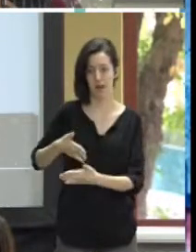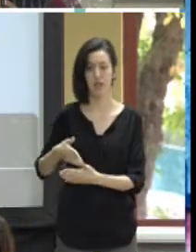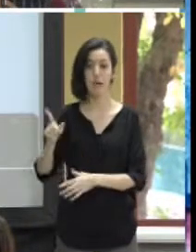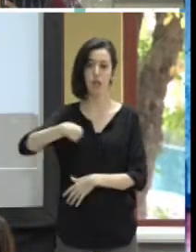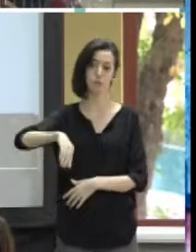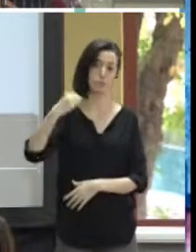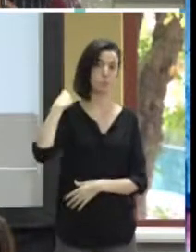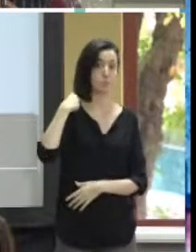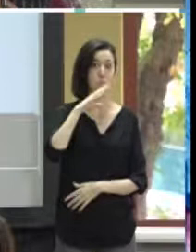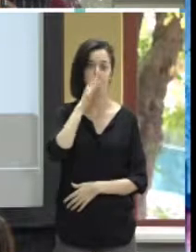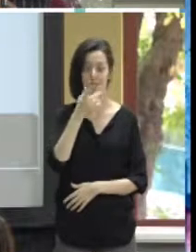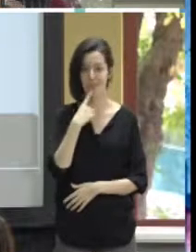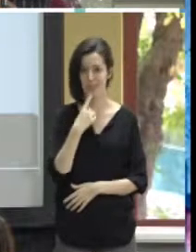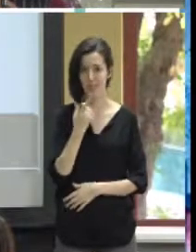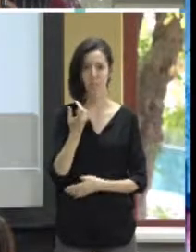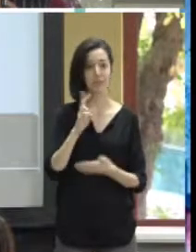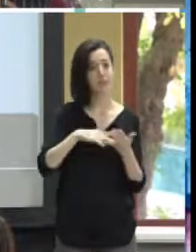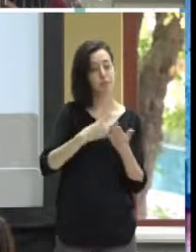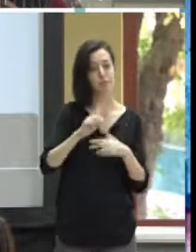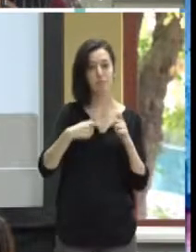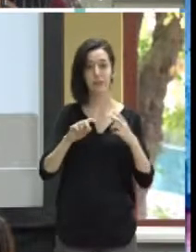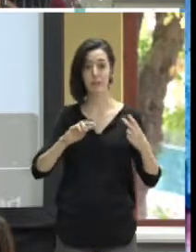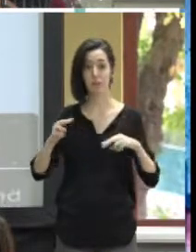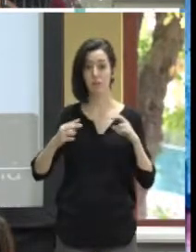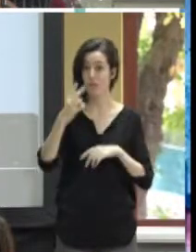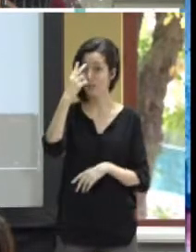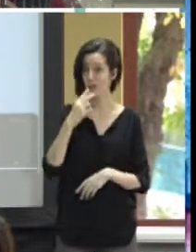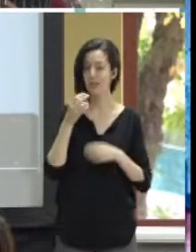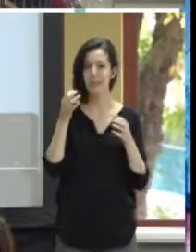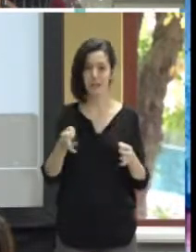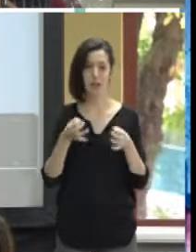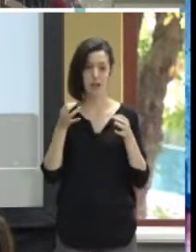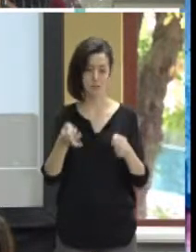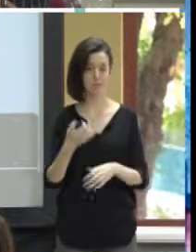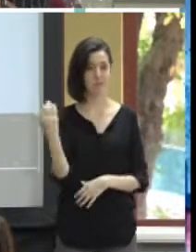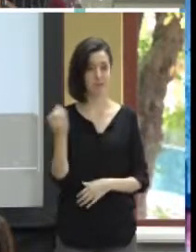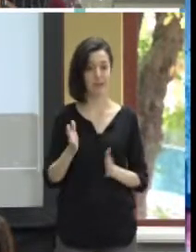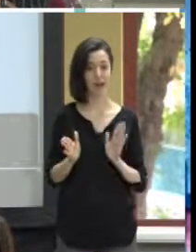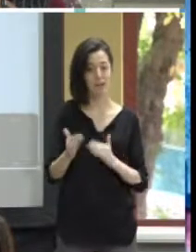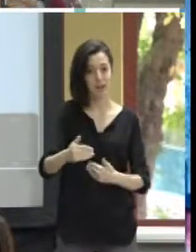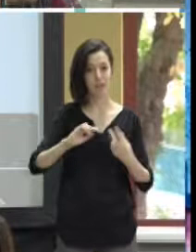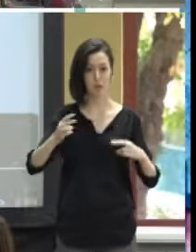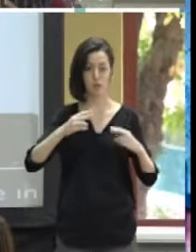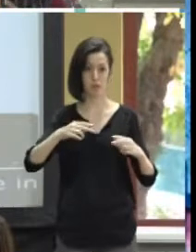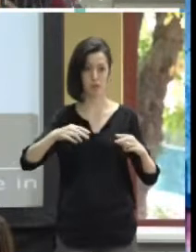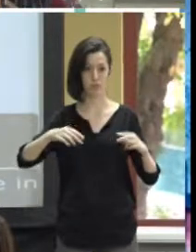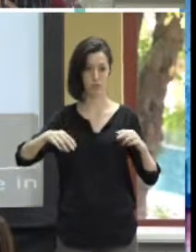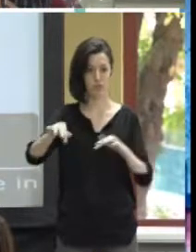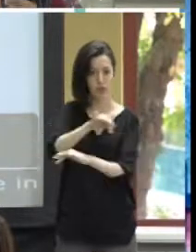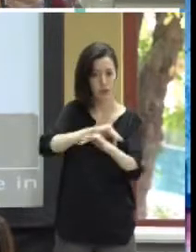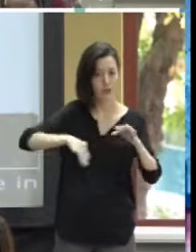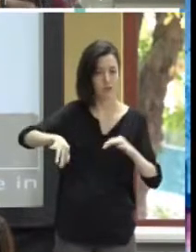to change interpretation cabins for different locations, and when they have to go to the toilet, they don't come